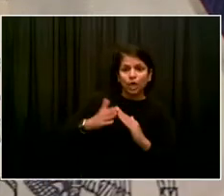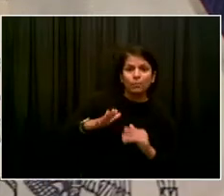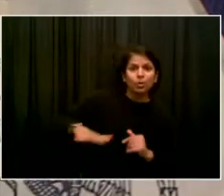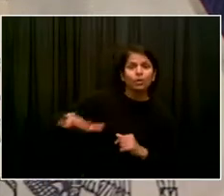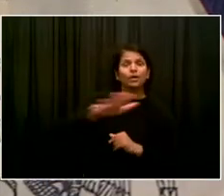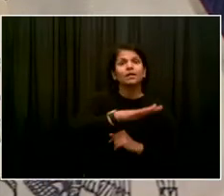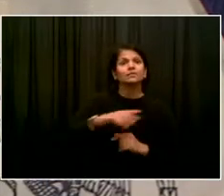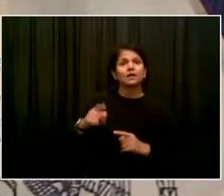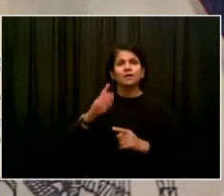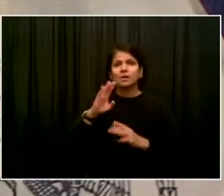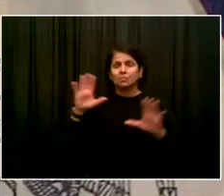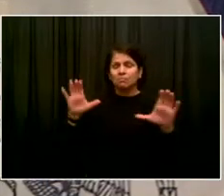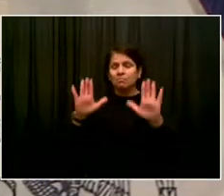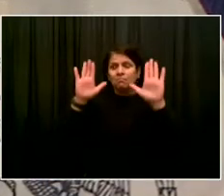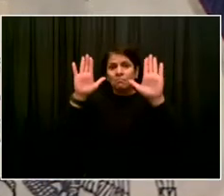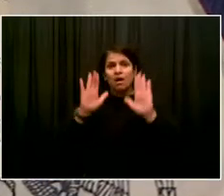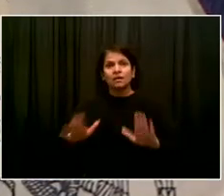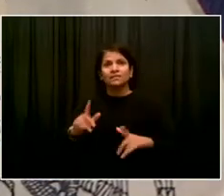Everyone, come on up.